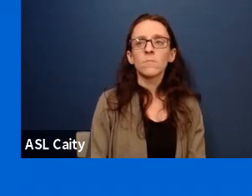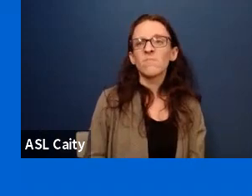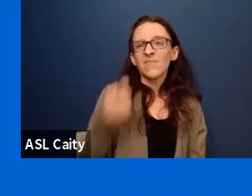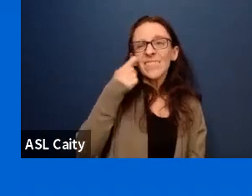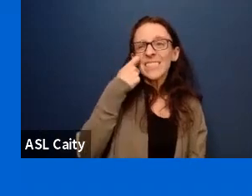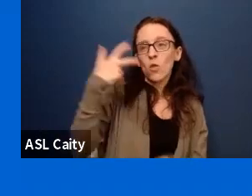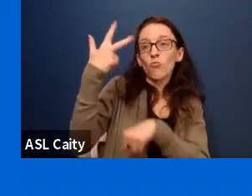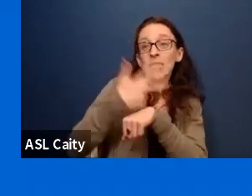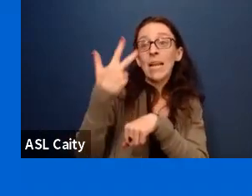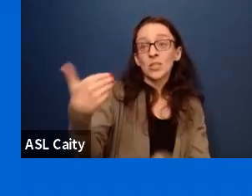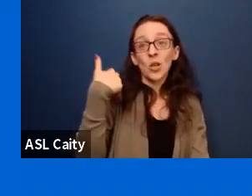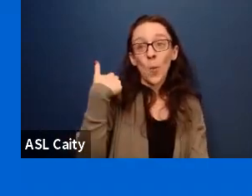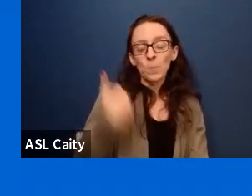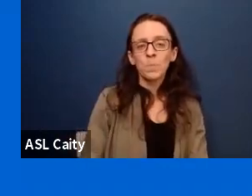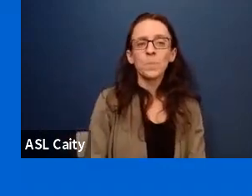ago,